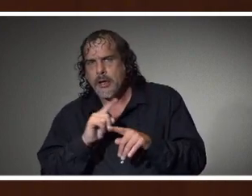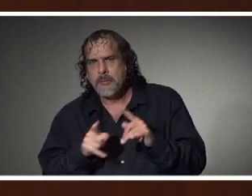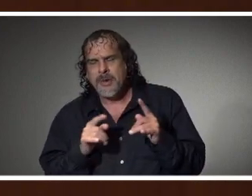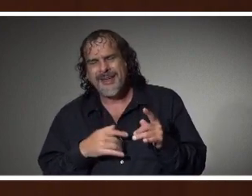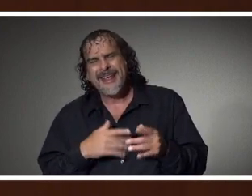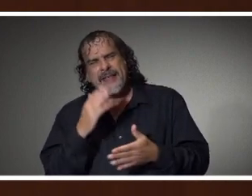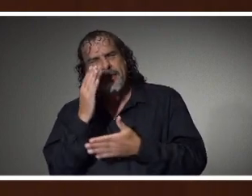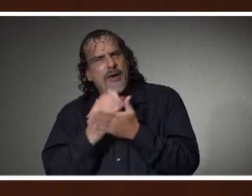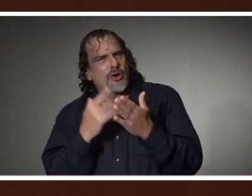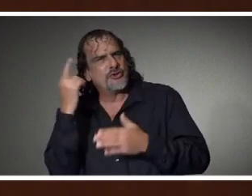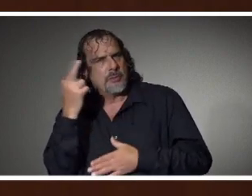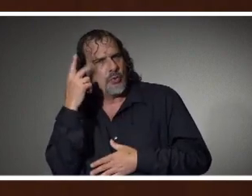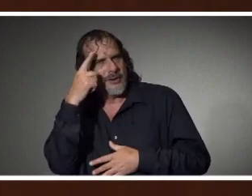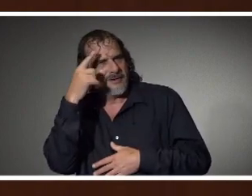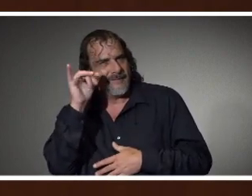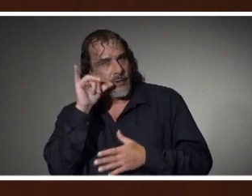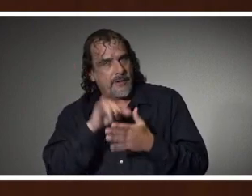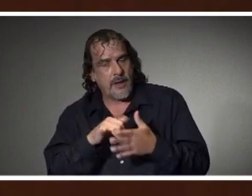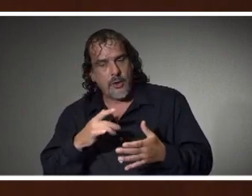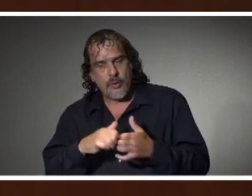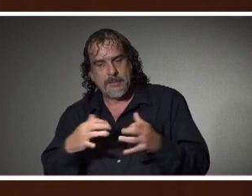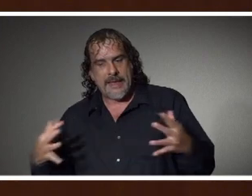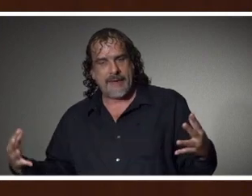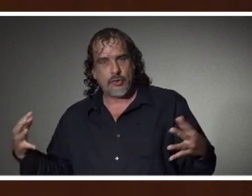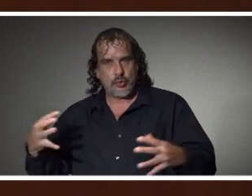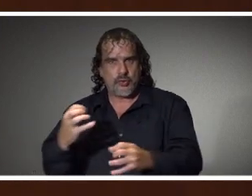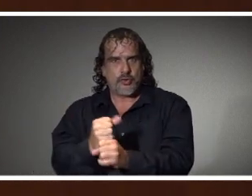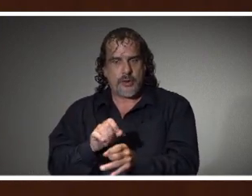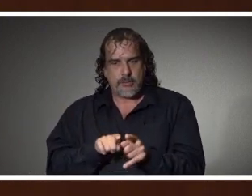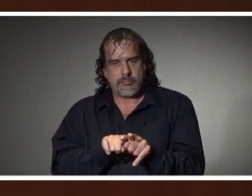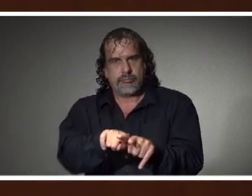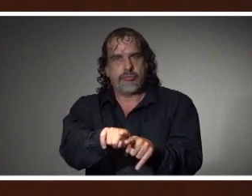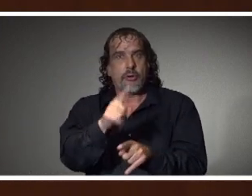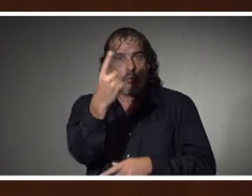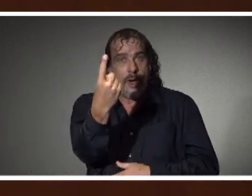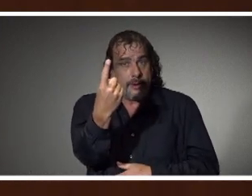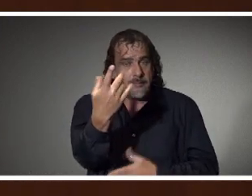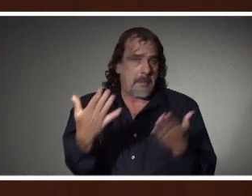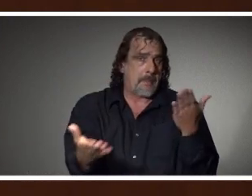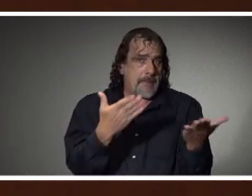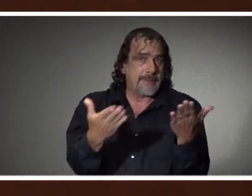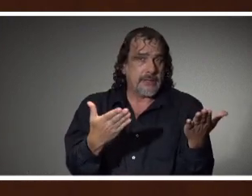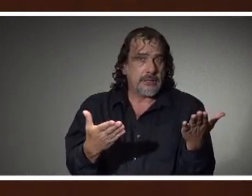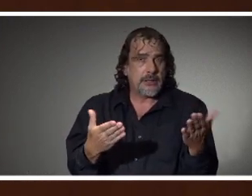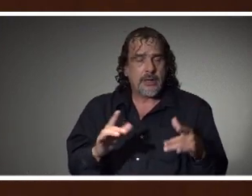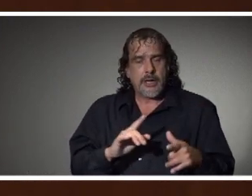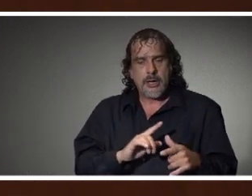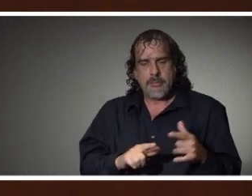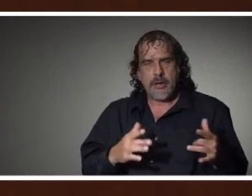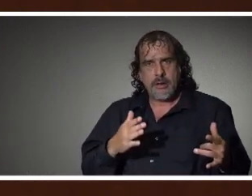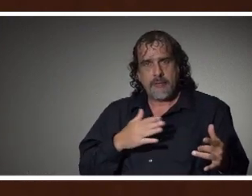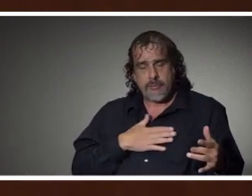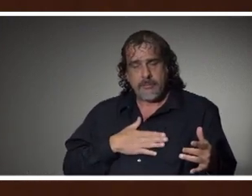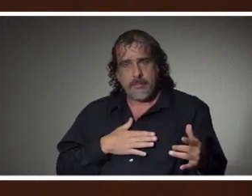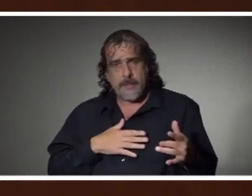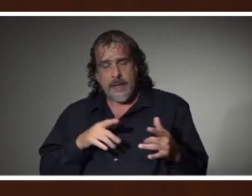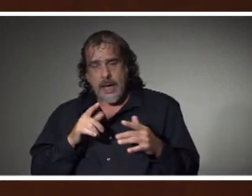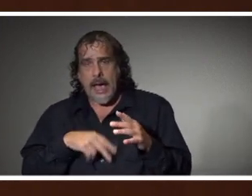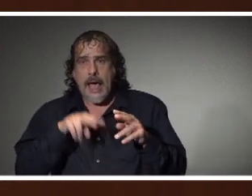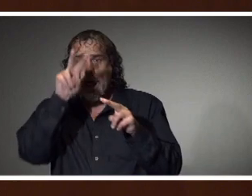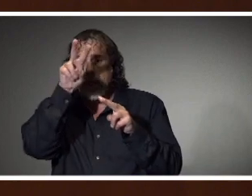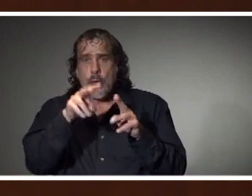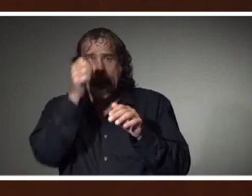you know, it might be worthwhile. But from our perspective, every day I look at every single hospital's